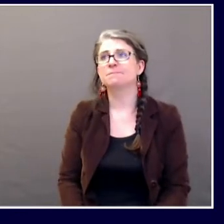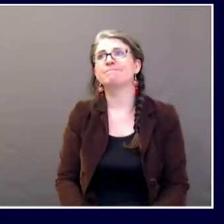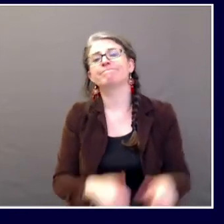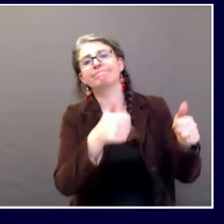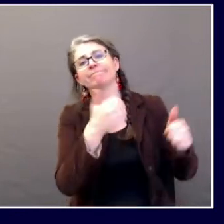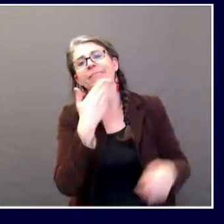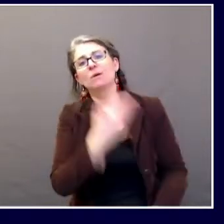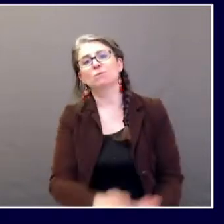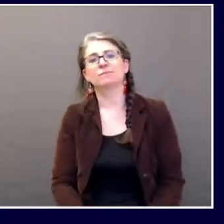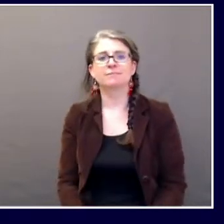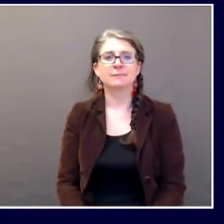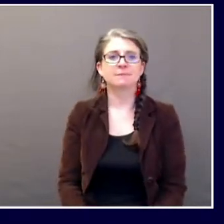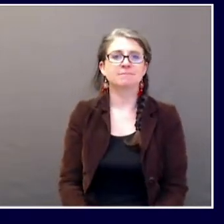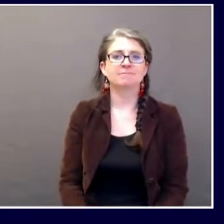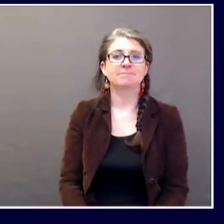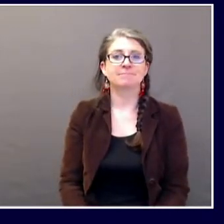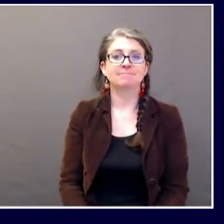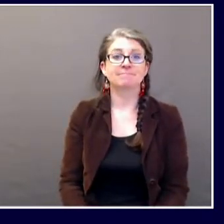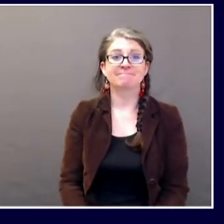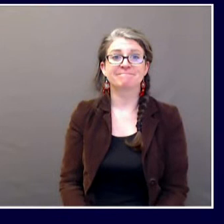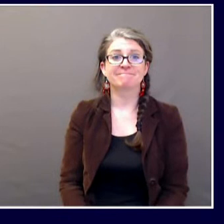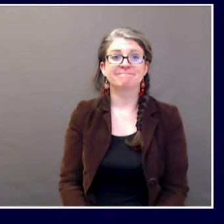Next.